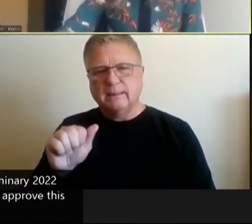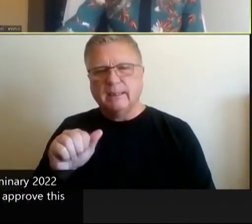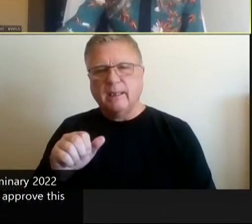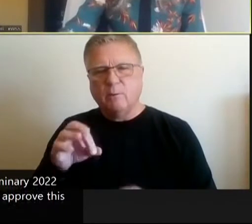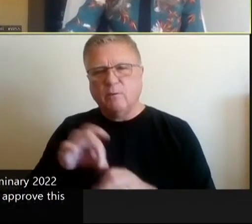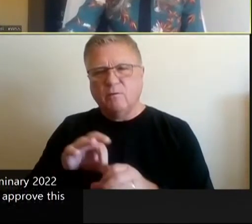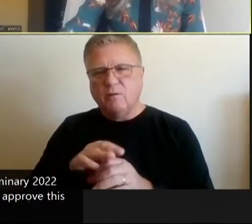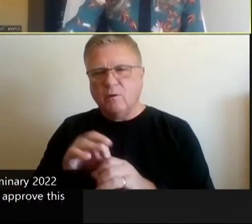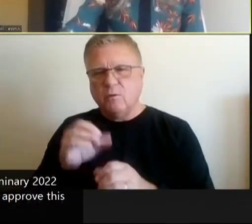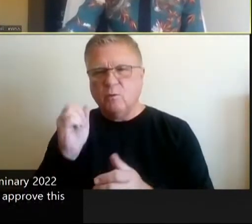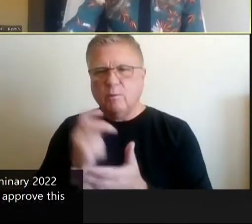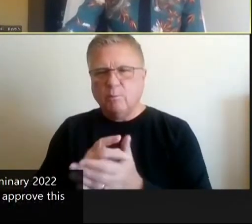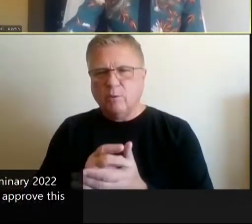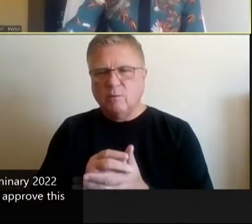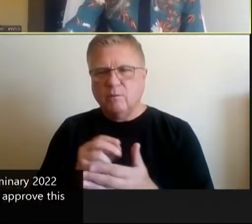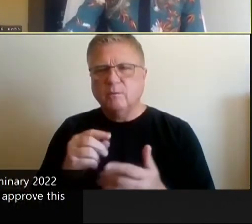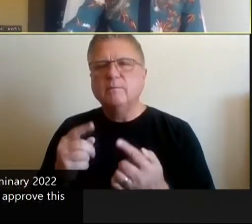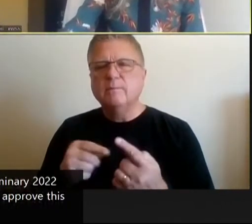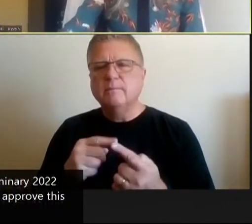December 17th.